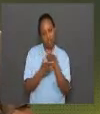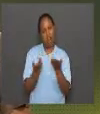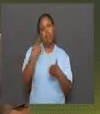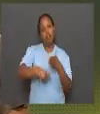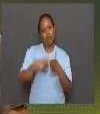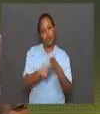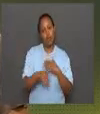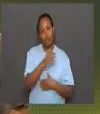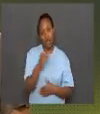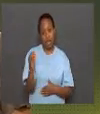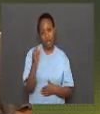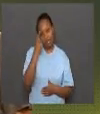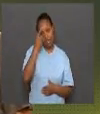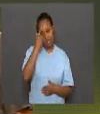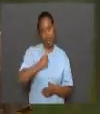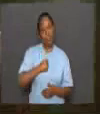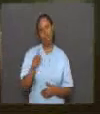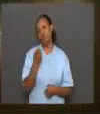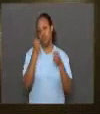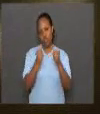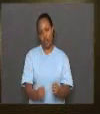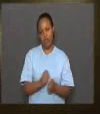values, and beliefs.